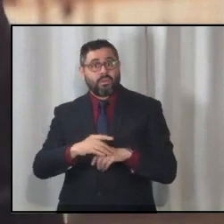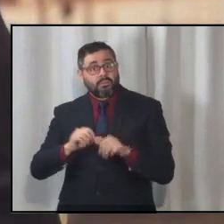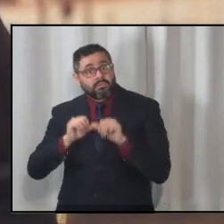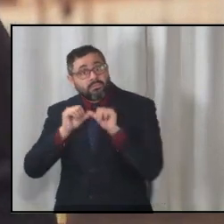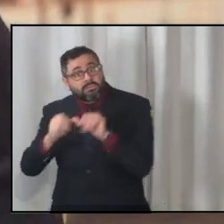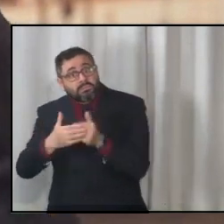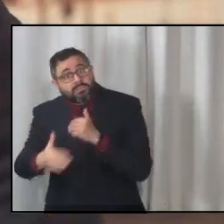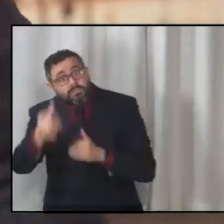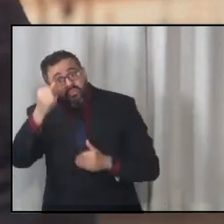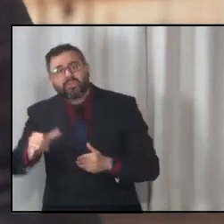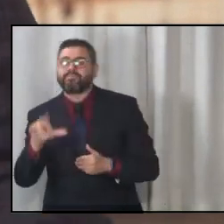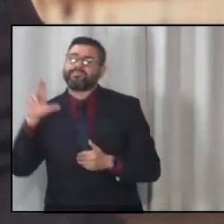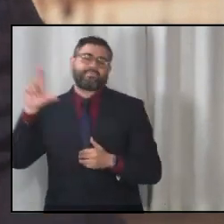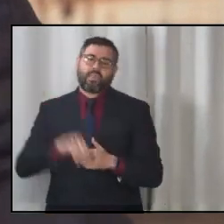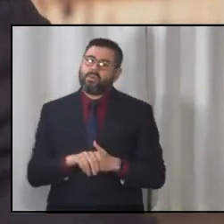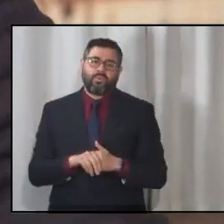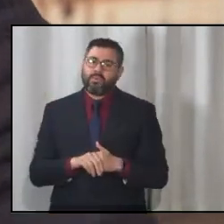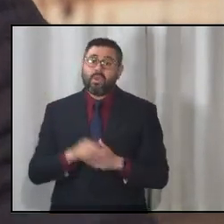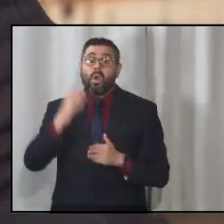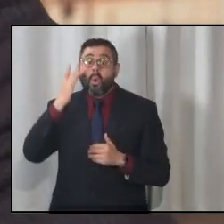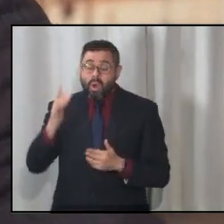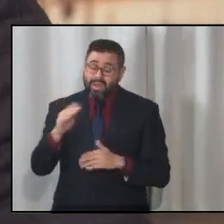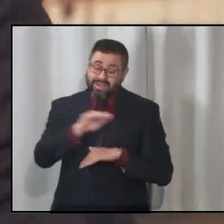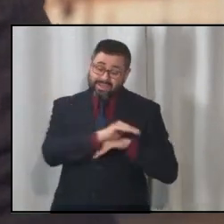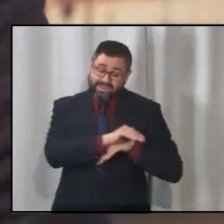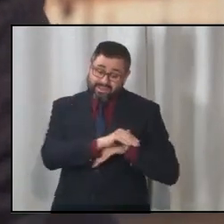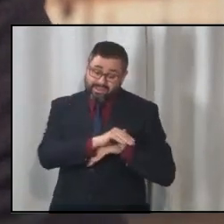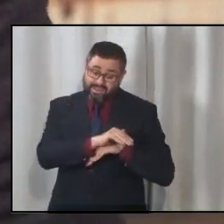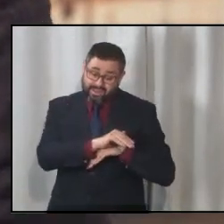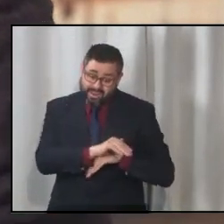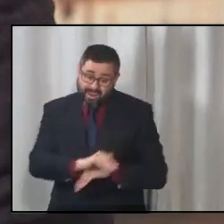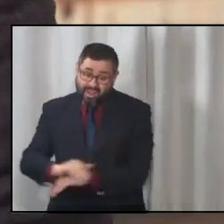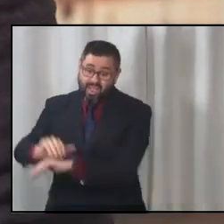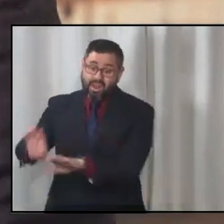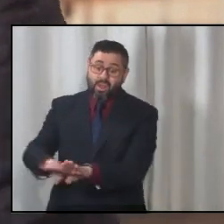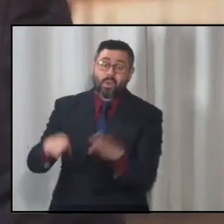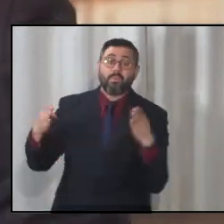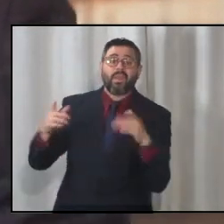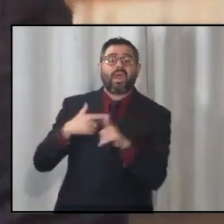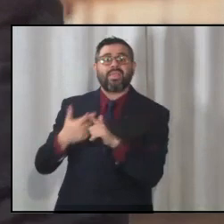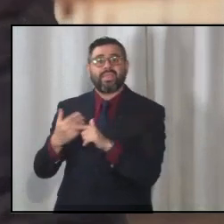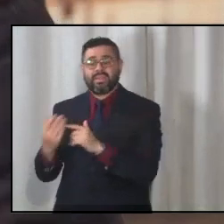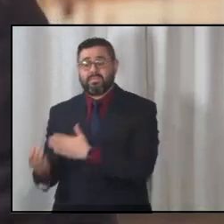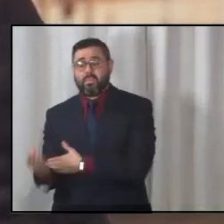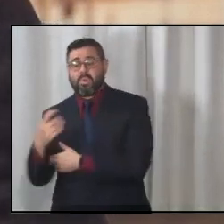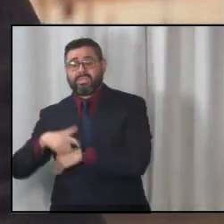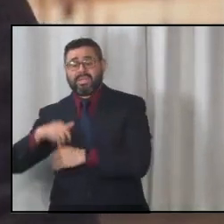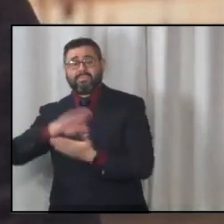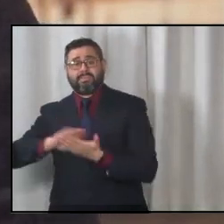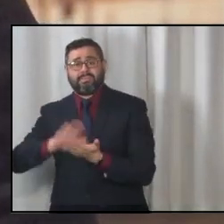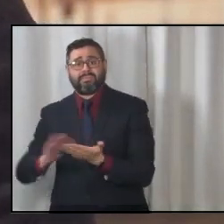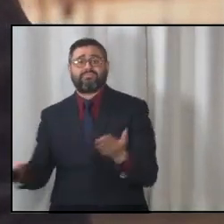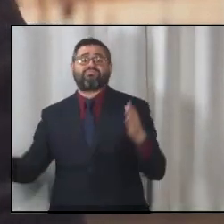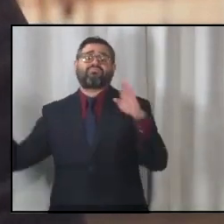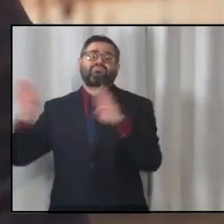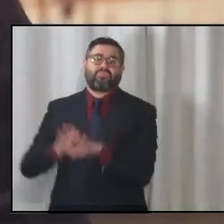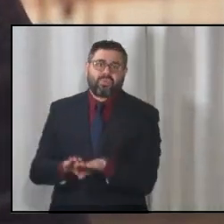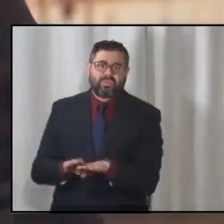because every night we have to take the beds down for the MSC to operate during the daytimes, and our team is